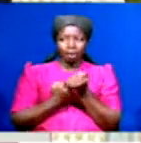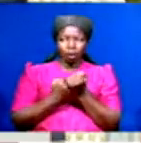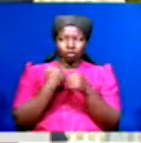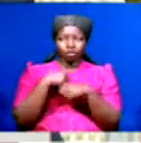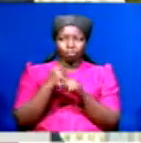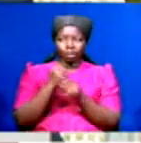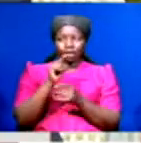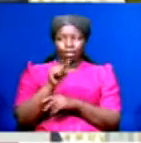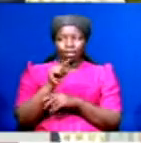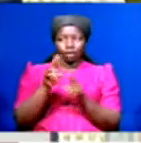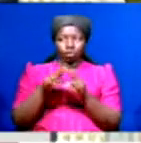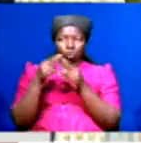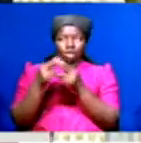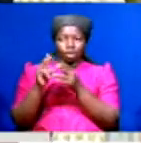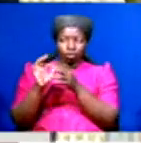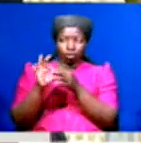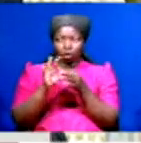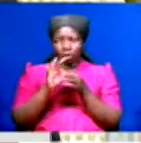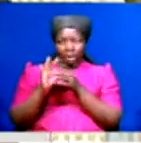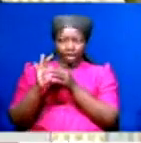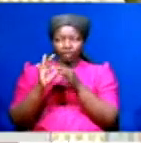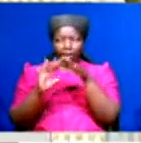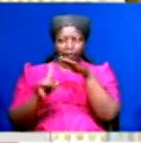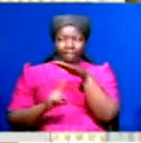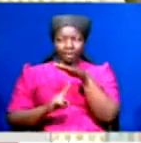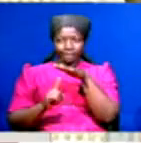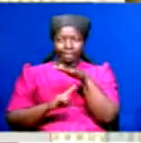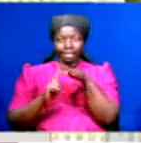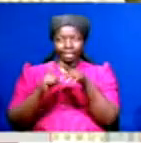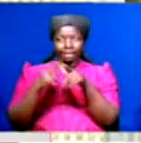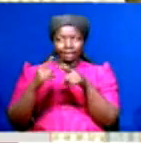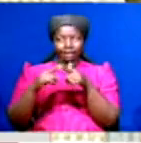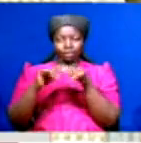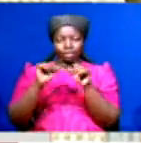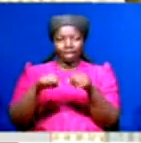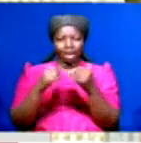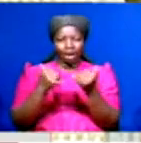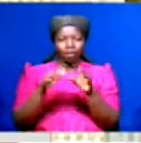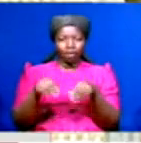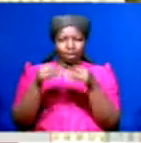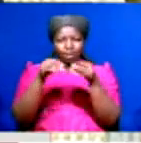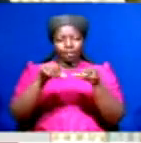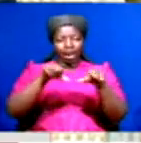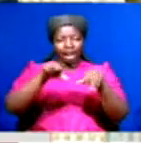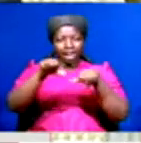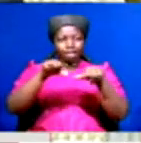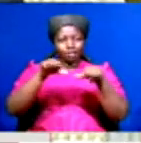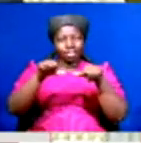to Cooperative Ministry and be able to now provide administrative